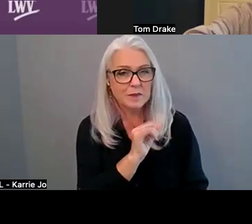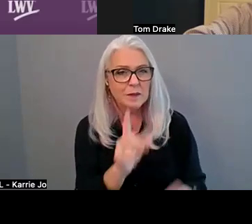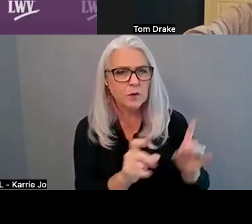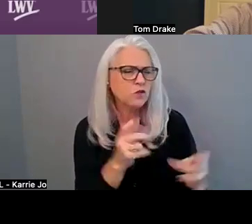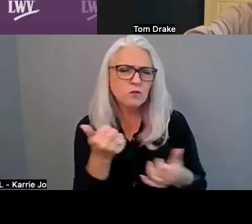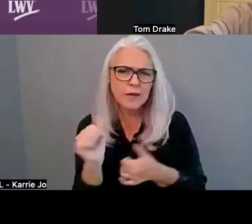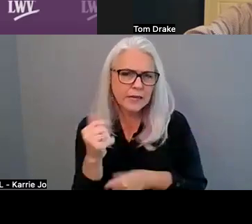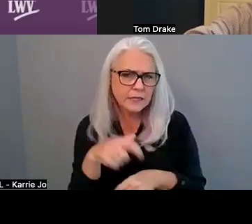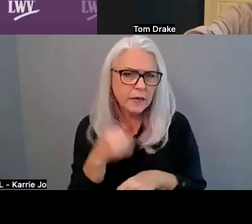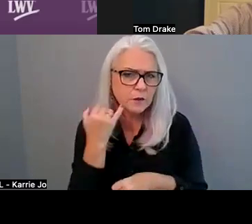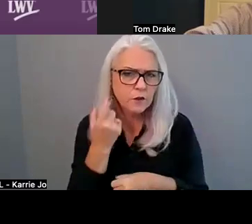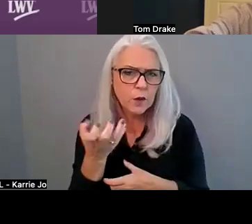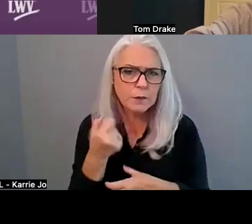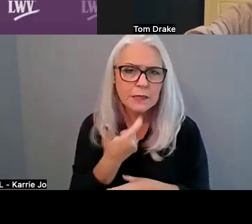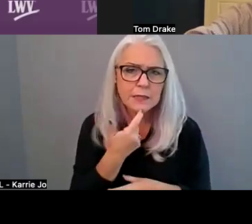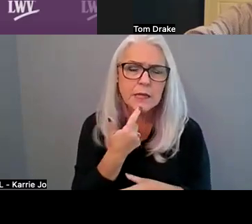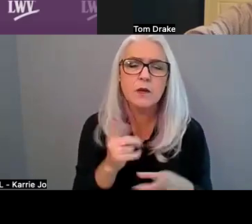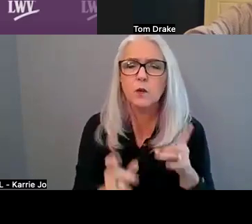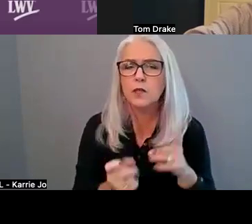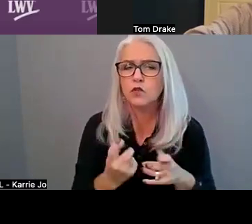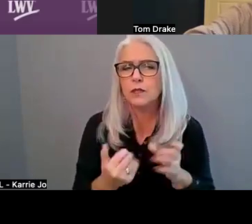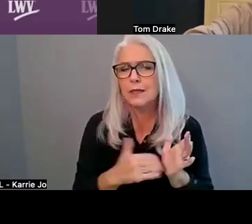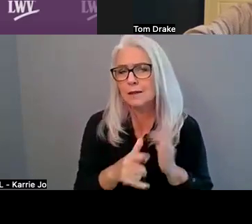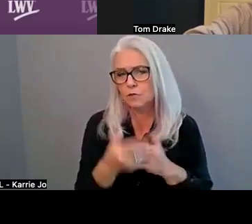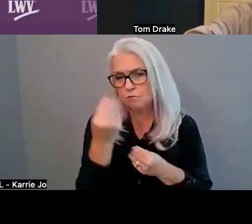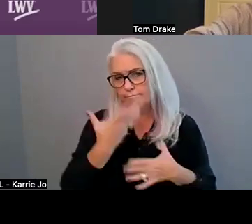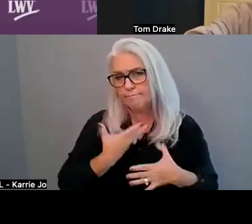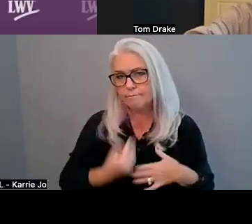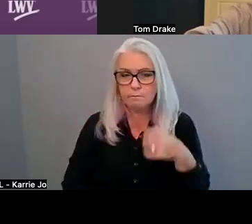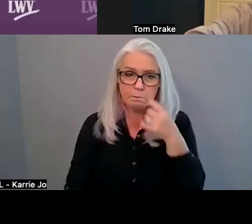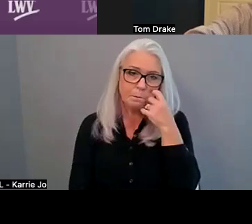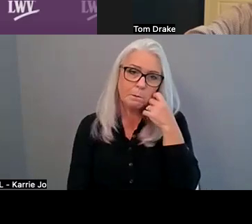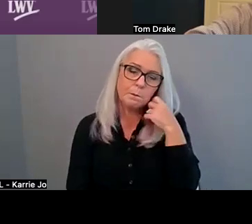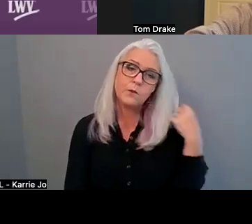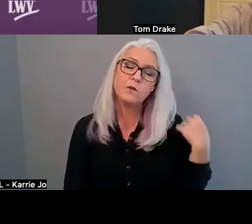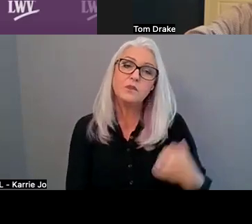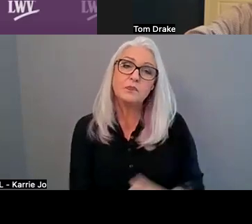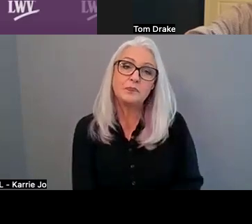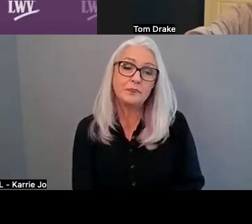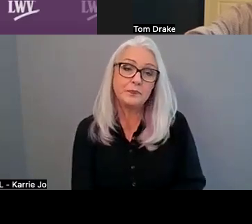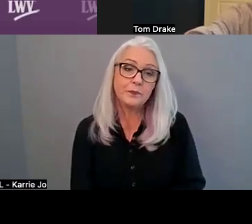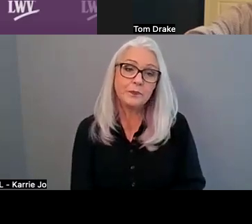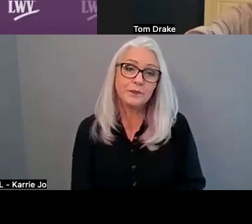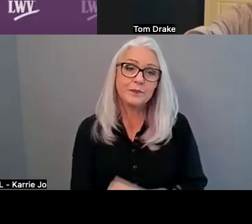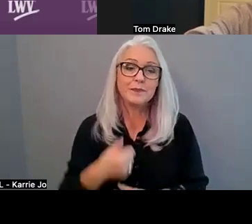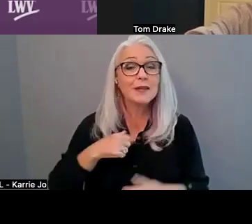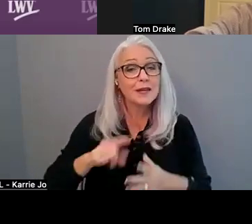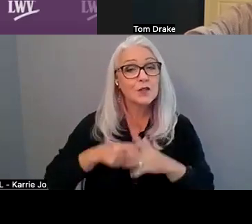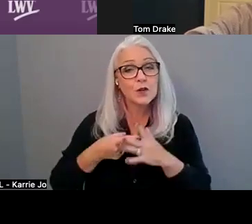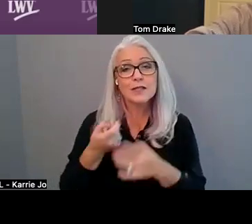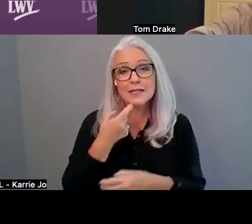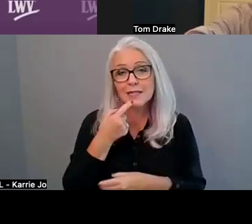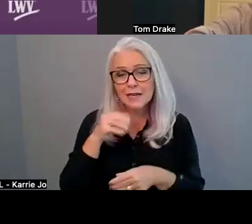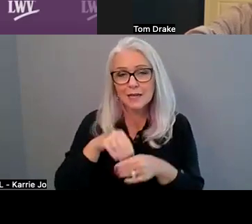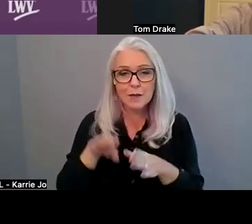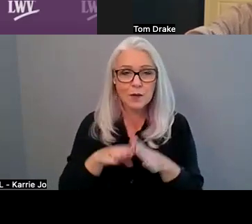time, if anyone needs me to repeat the question, please let me know. As I started to say in my opening statement, I think the